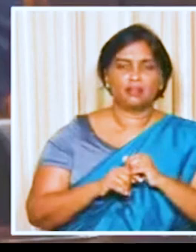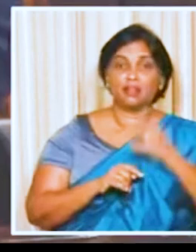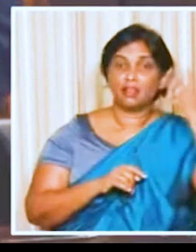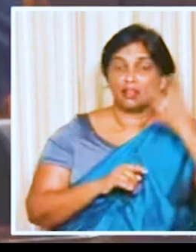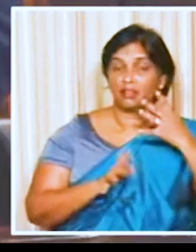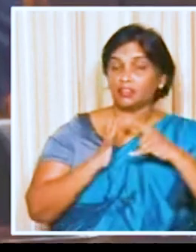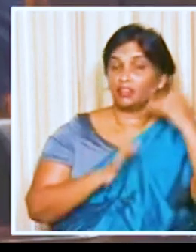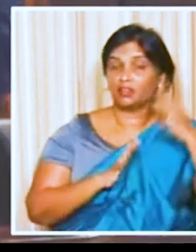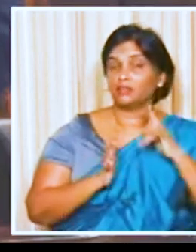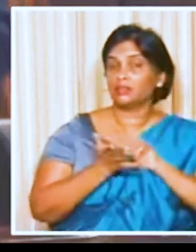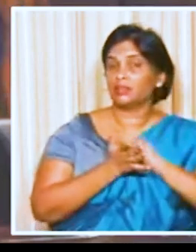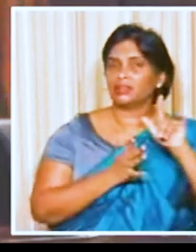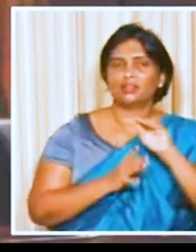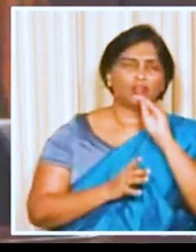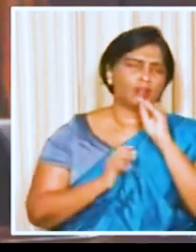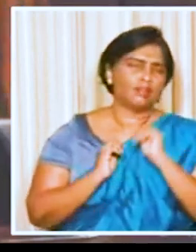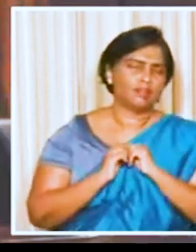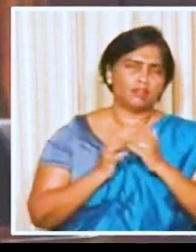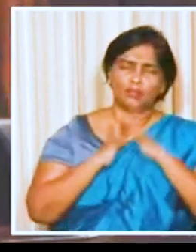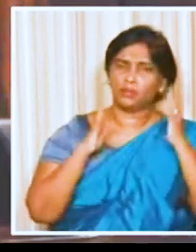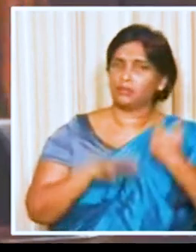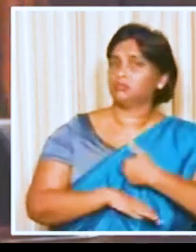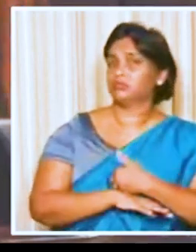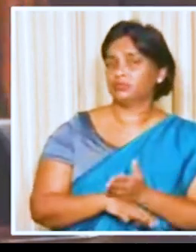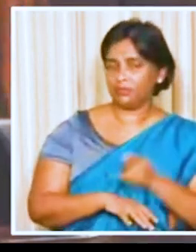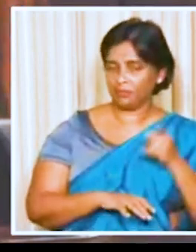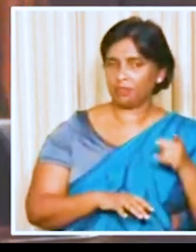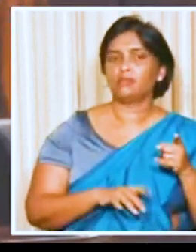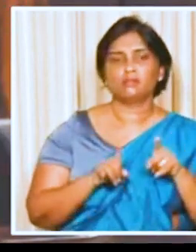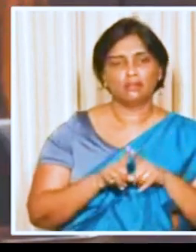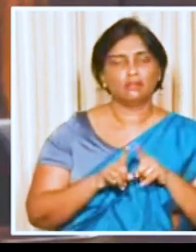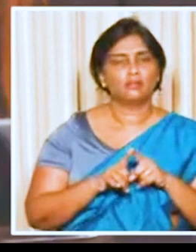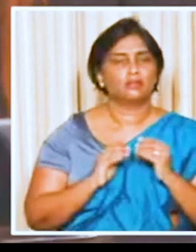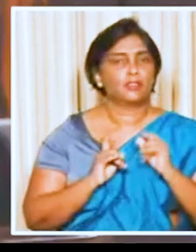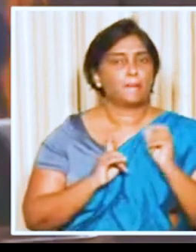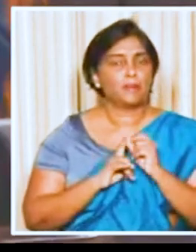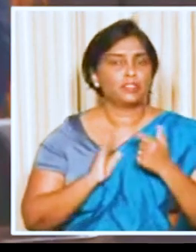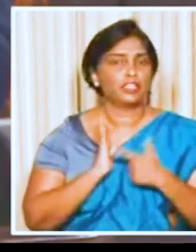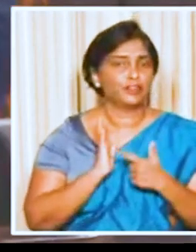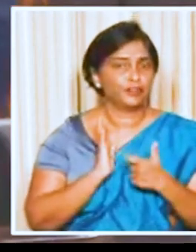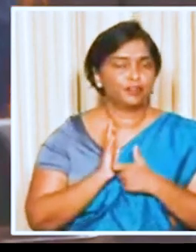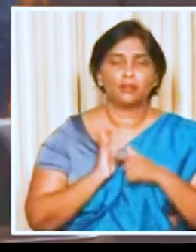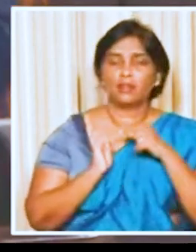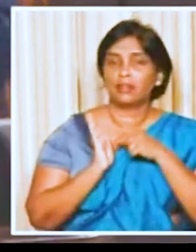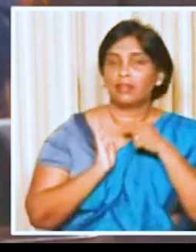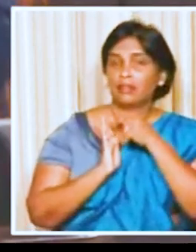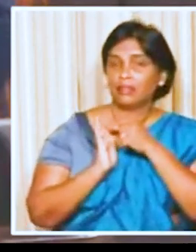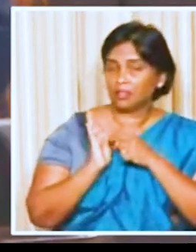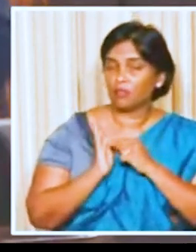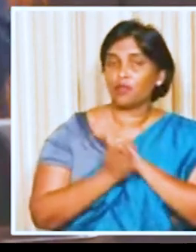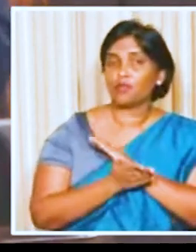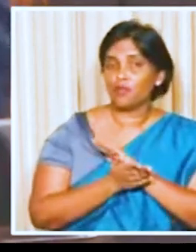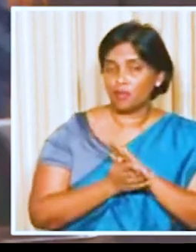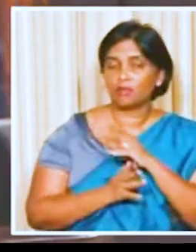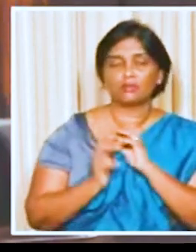time. Even hotels in Pasikuda or Trincomalee, they are suffering, because when the lands were given in Pasikuda, if I am not